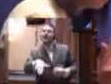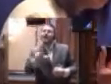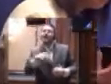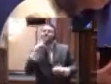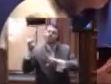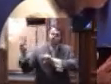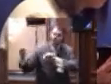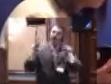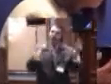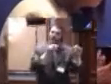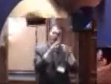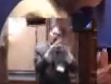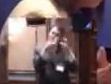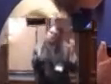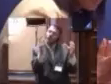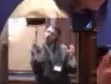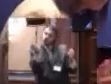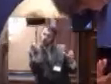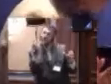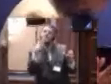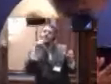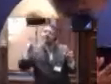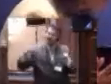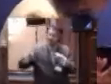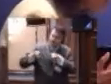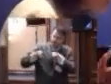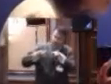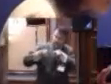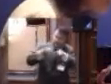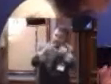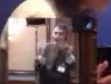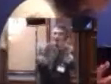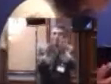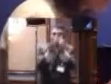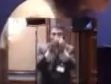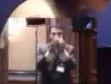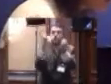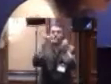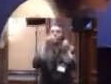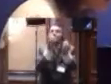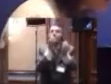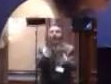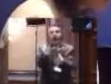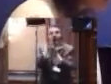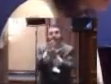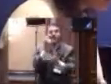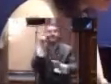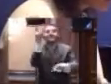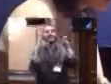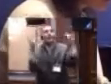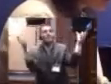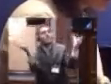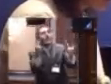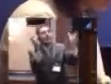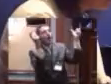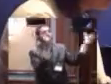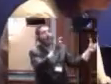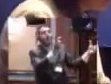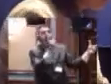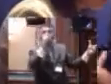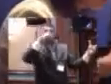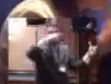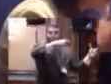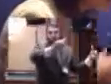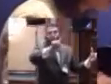these debates, I would argue, identified the battle lines